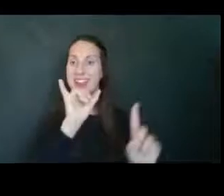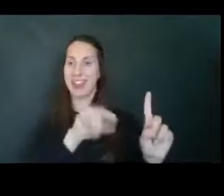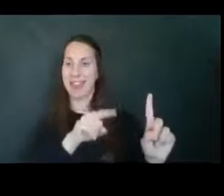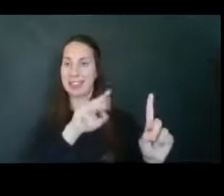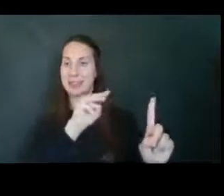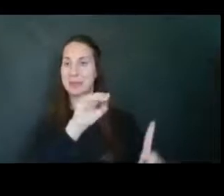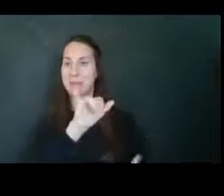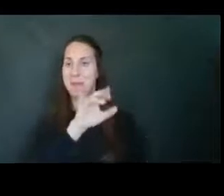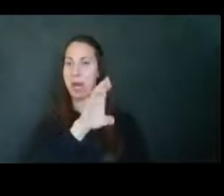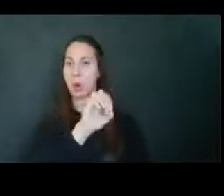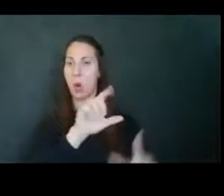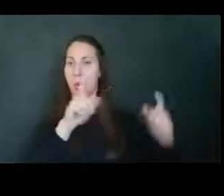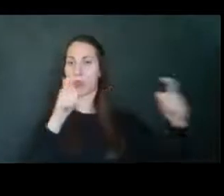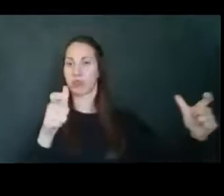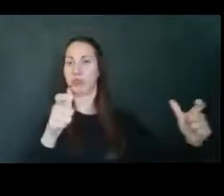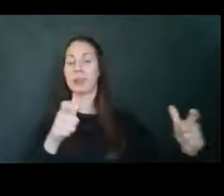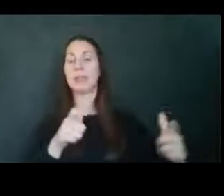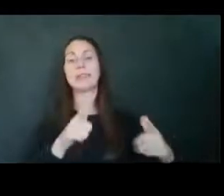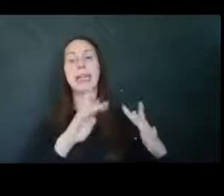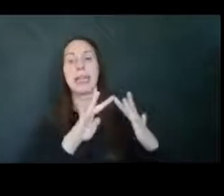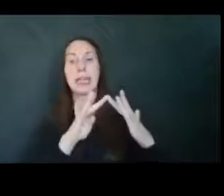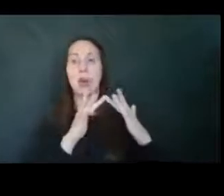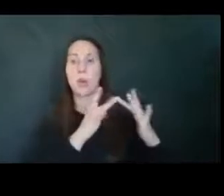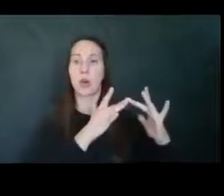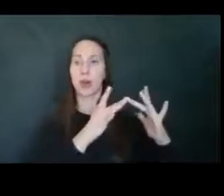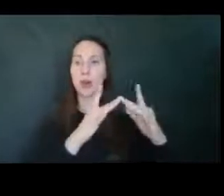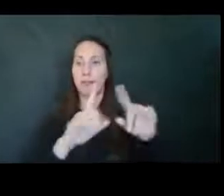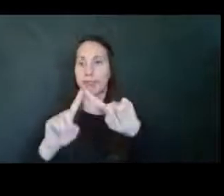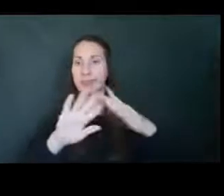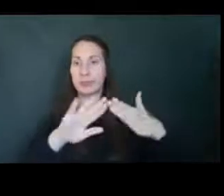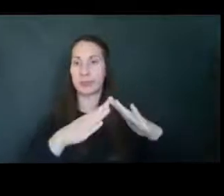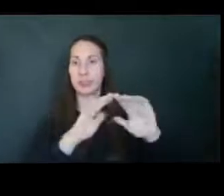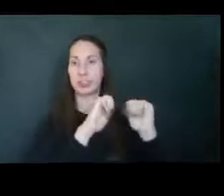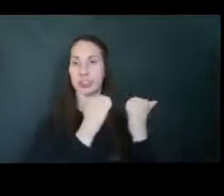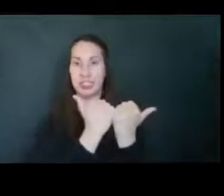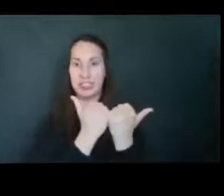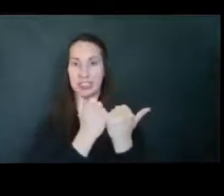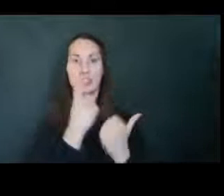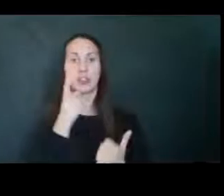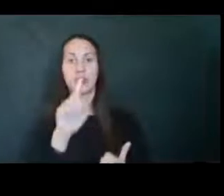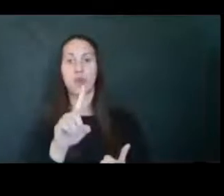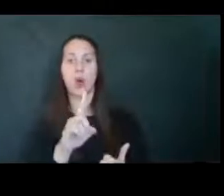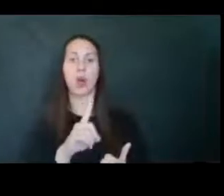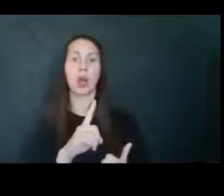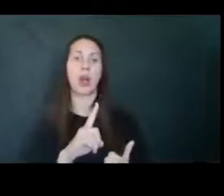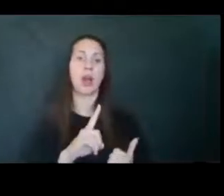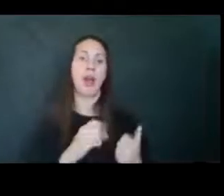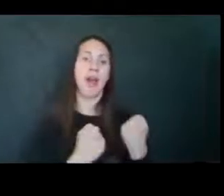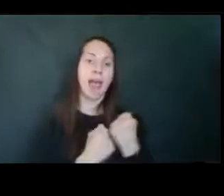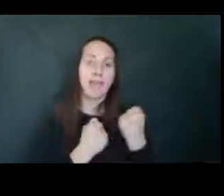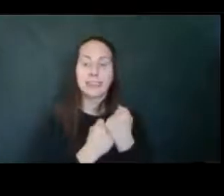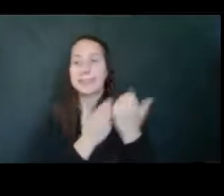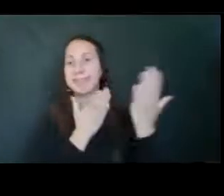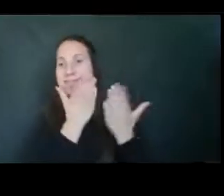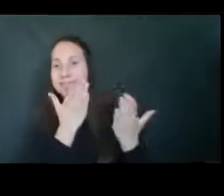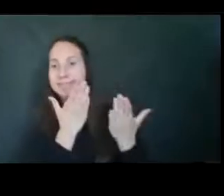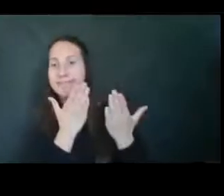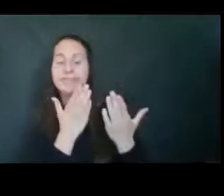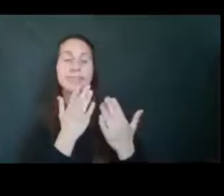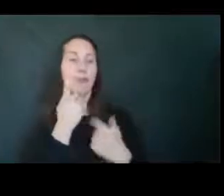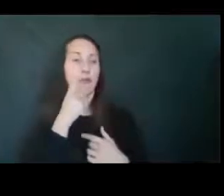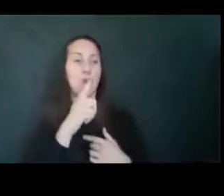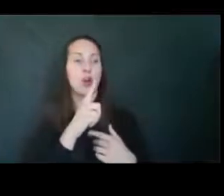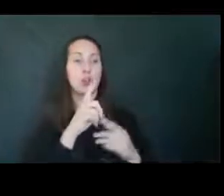agencies providing a one-stop resource for advocacy, services, and support for Jewish families with